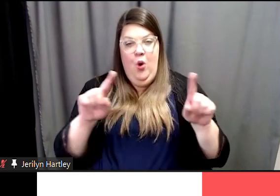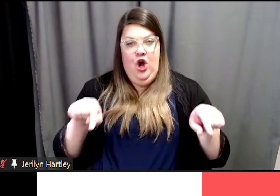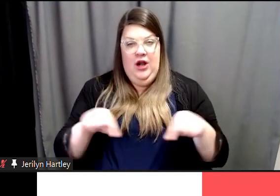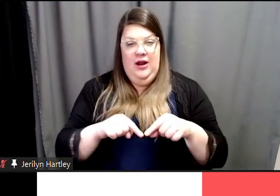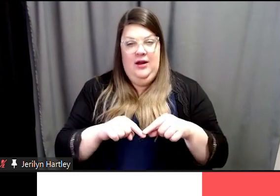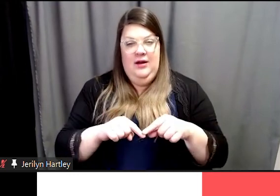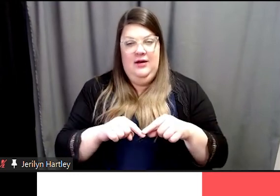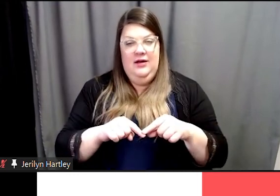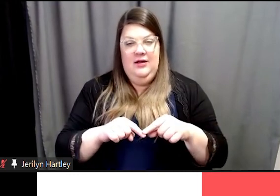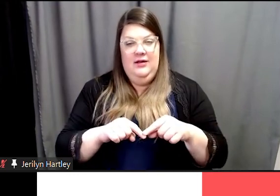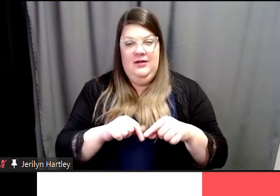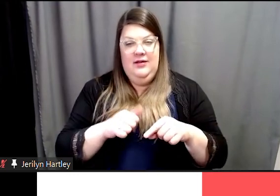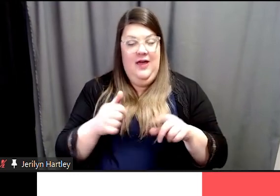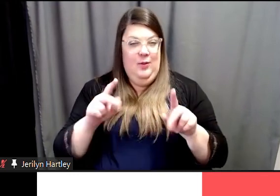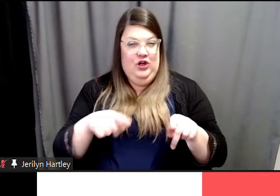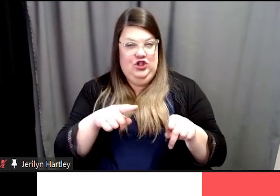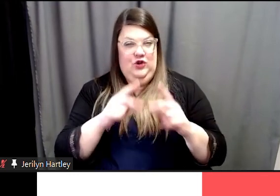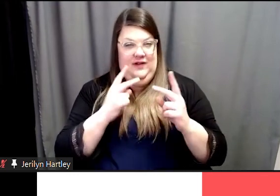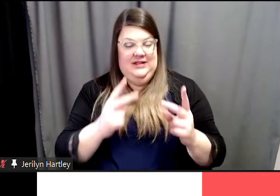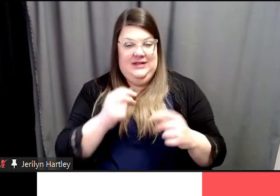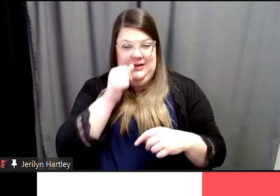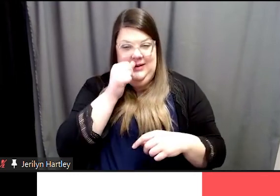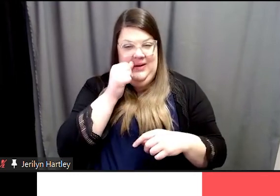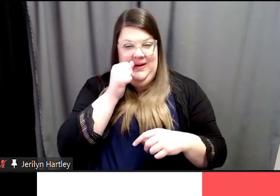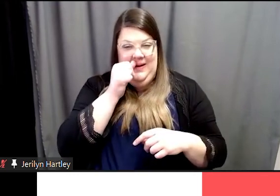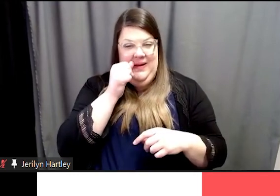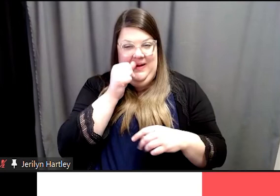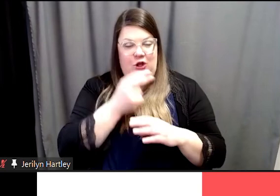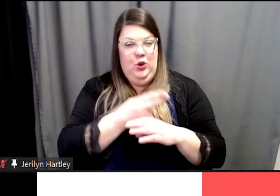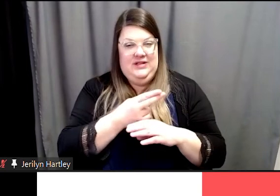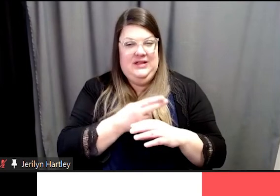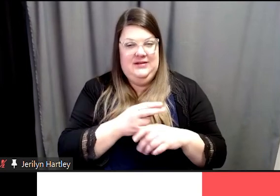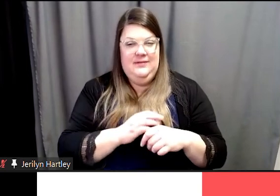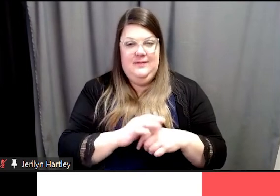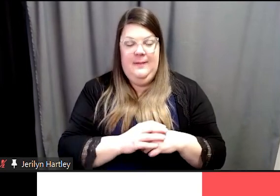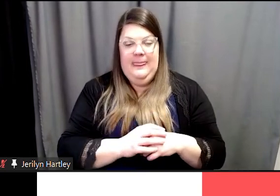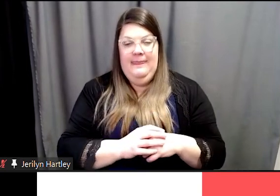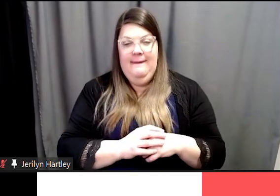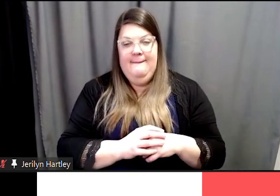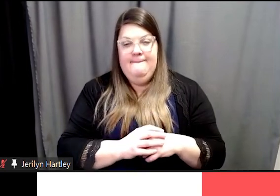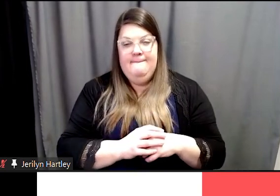that the person that you visited uses, and one of the